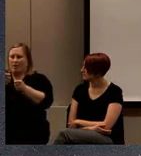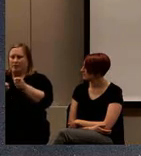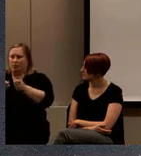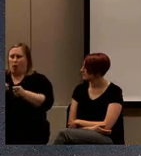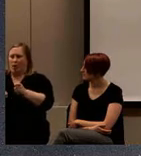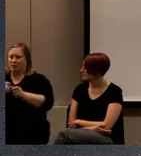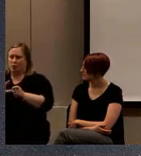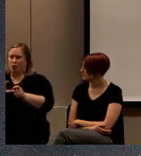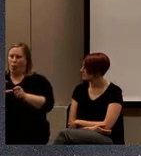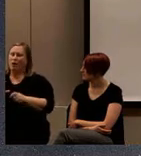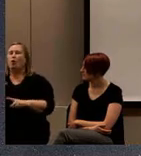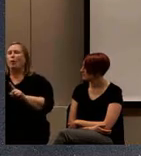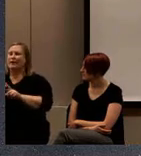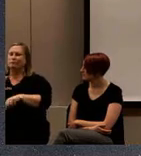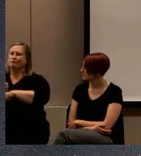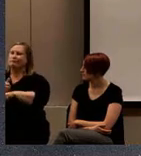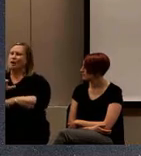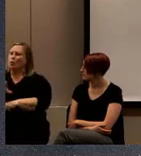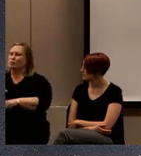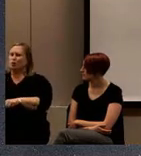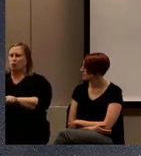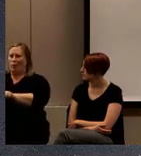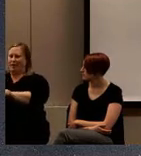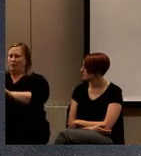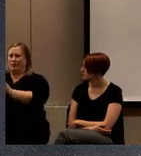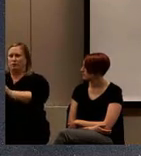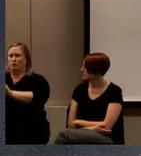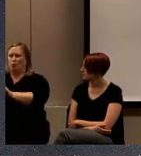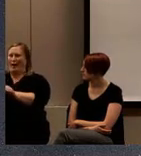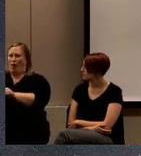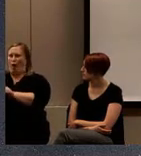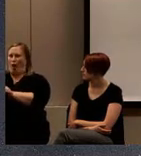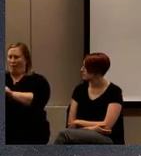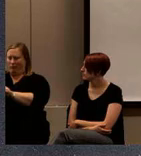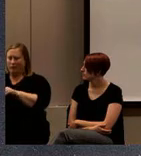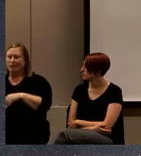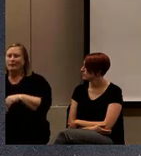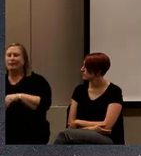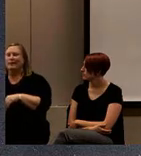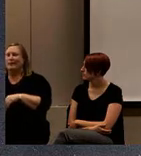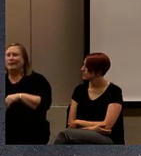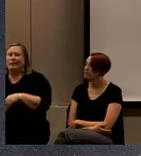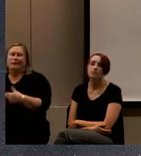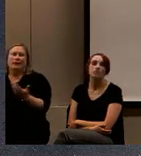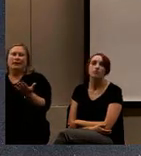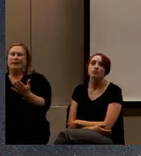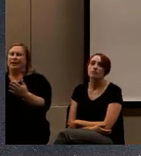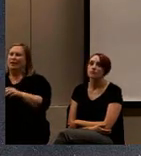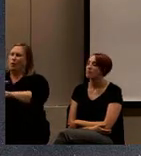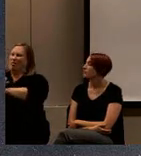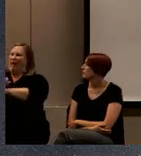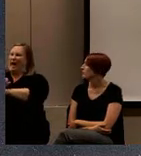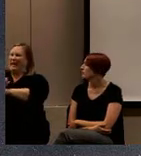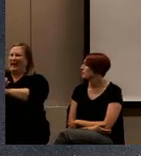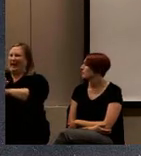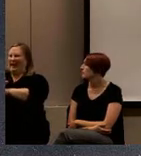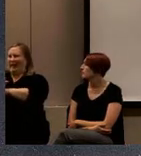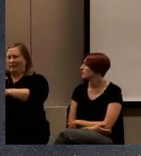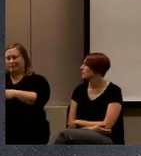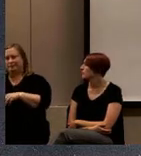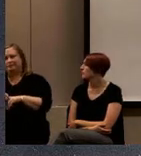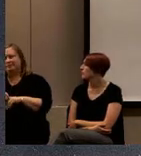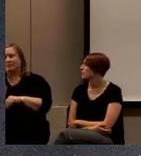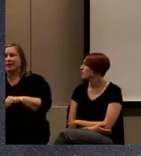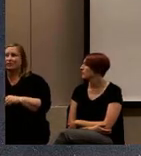cruise. So when you set the cruise, there's a little radar that shoots out in front of you and, you know, kind of locks you into place. So if